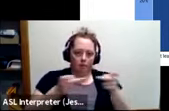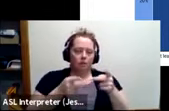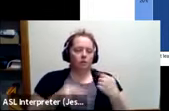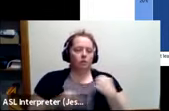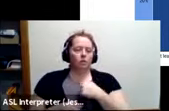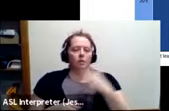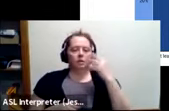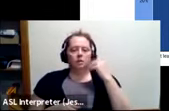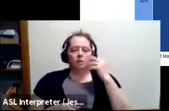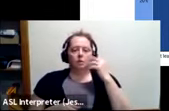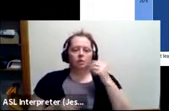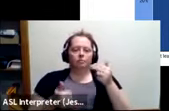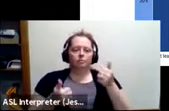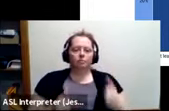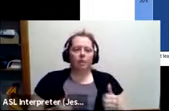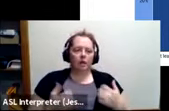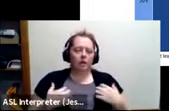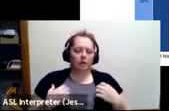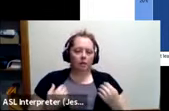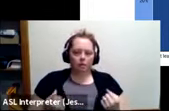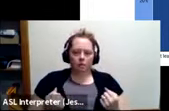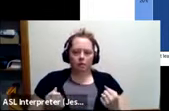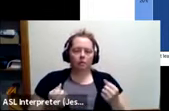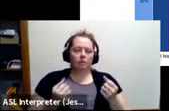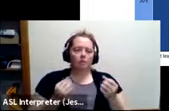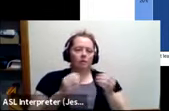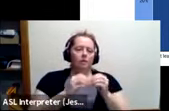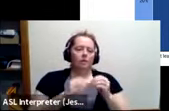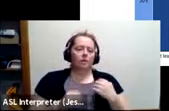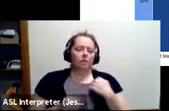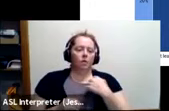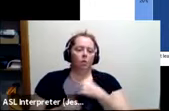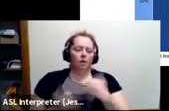not have adequate or affirming insurance.